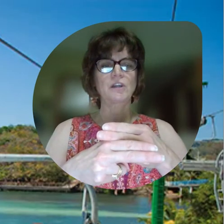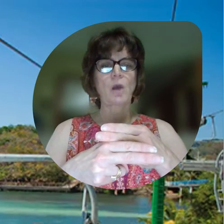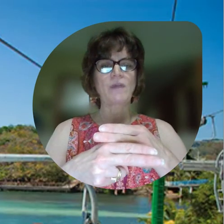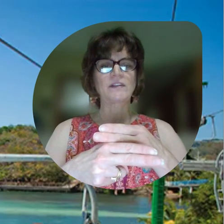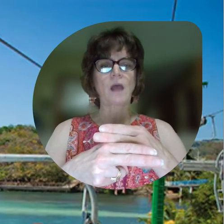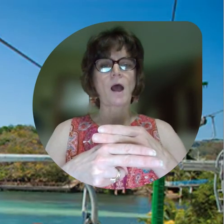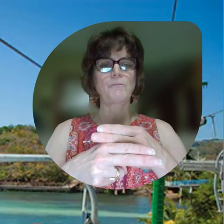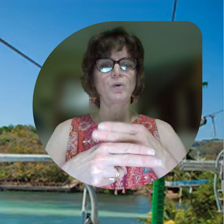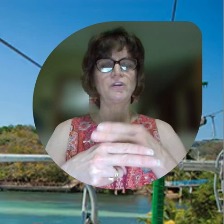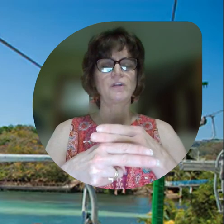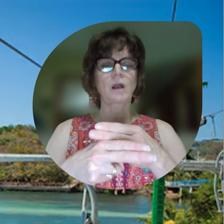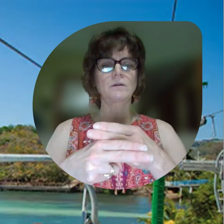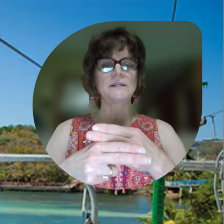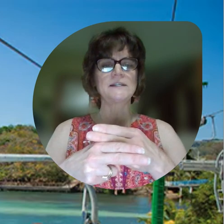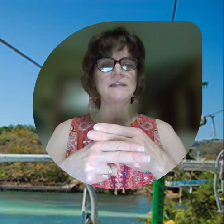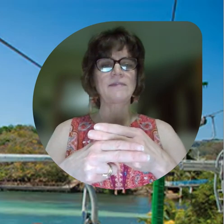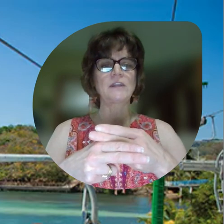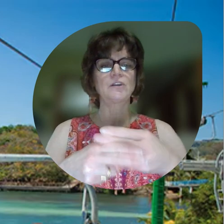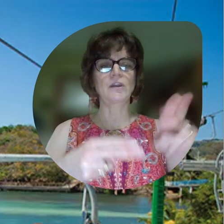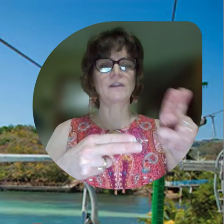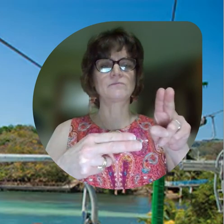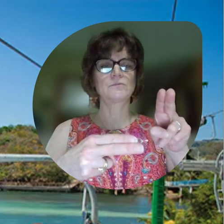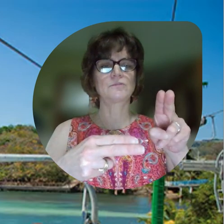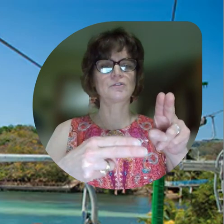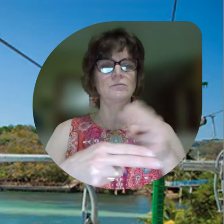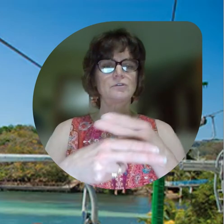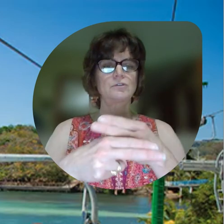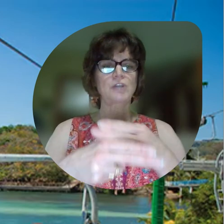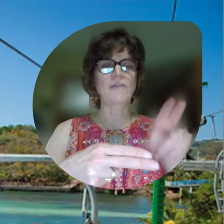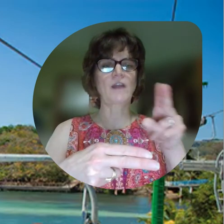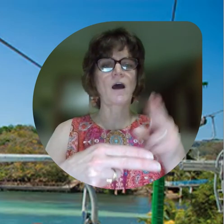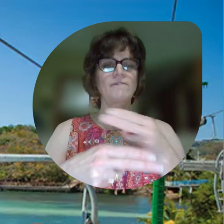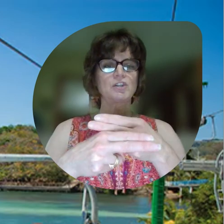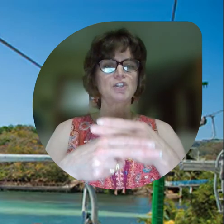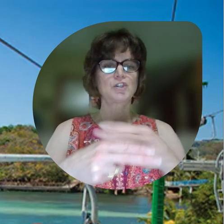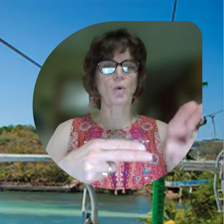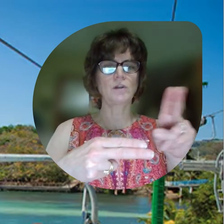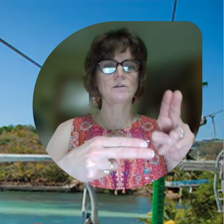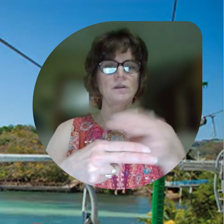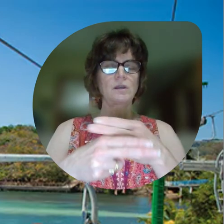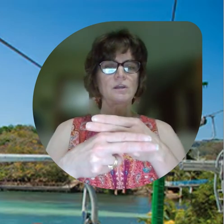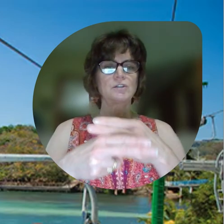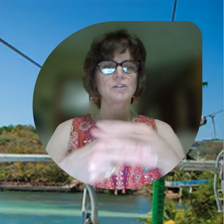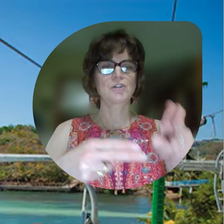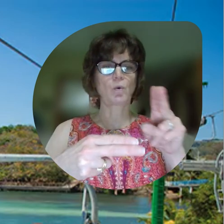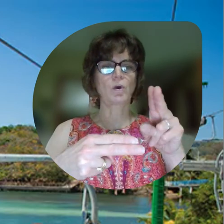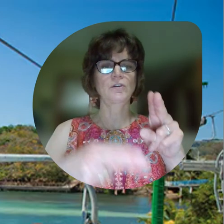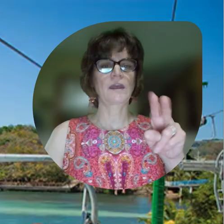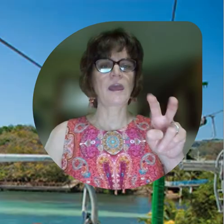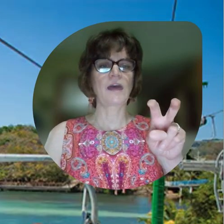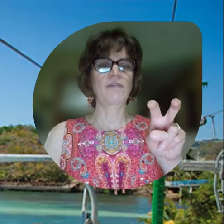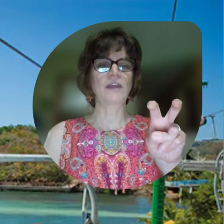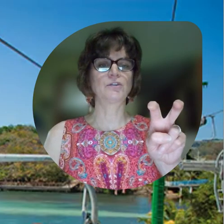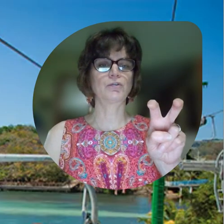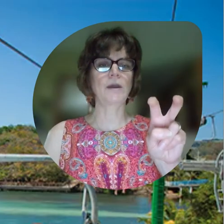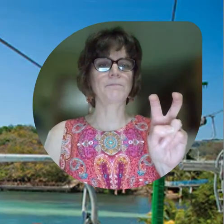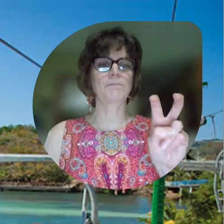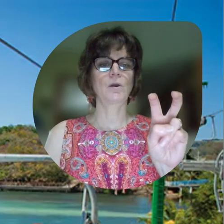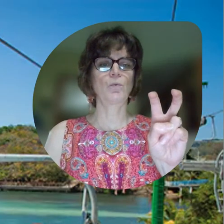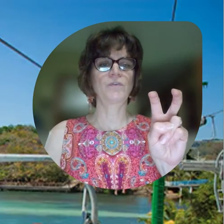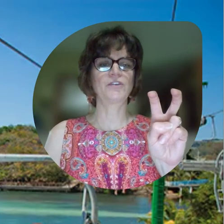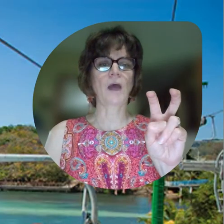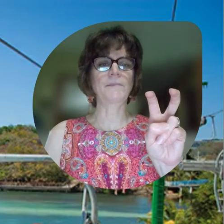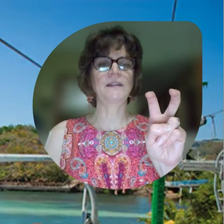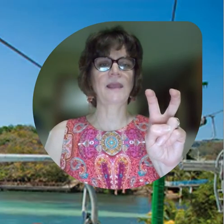hand's going to go at the top where your knuckle is, and then you're going to shave it off. Short, short, and then